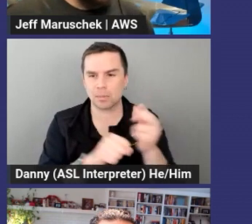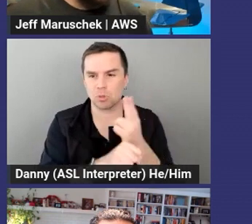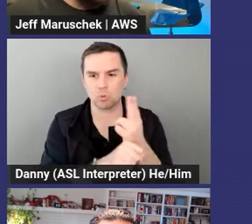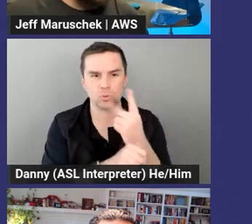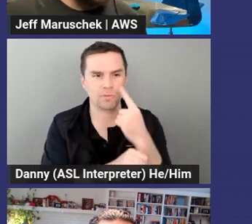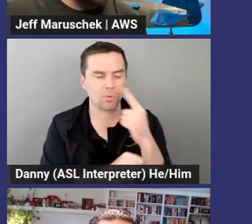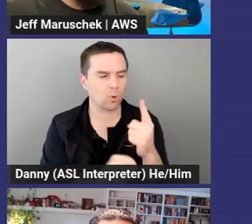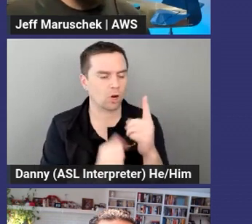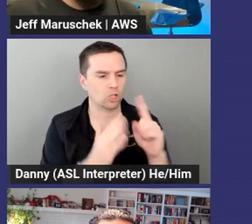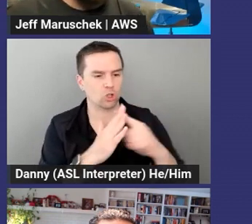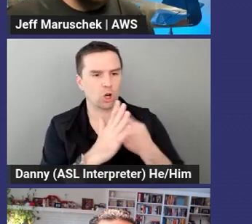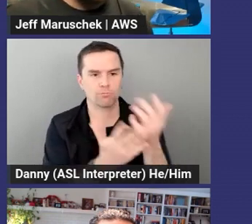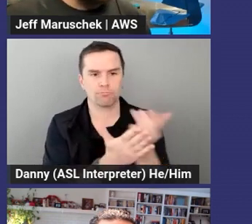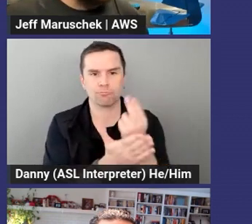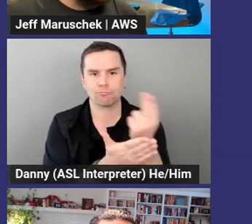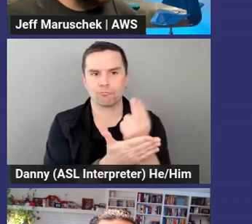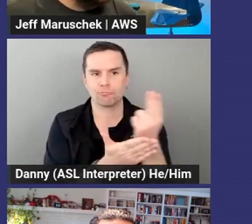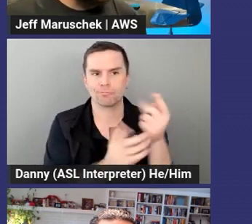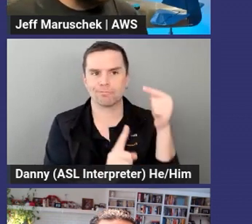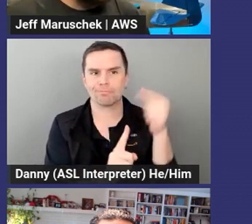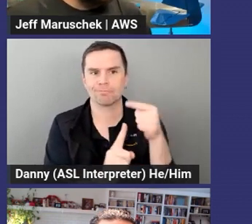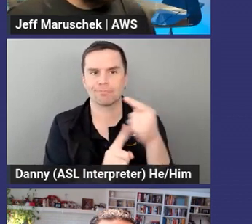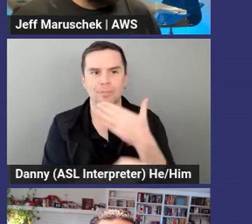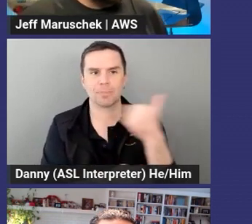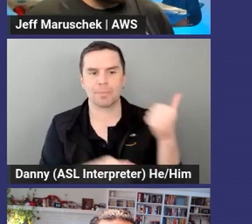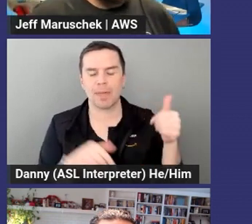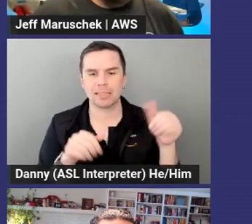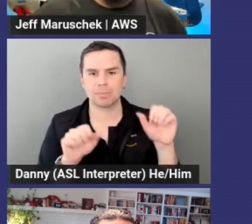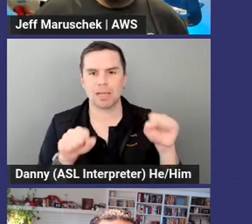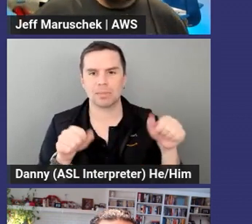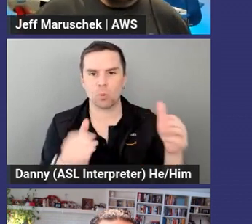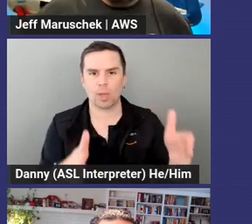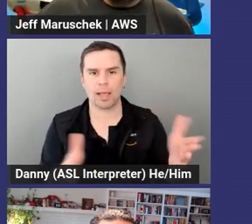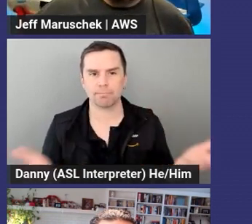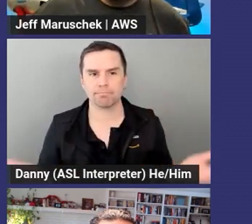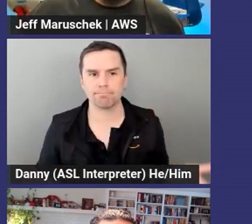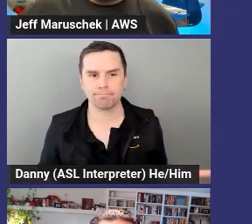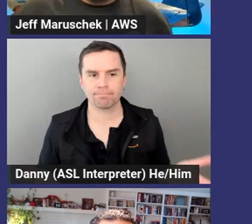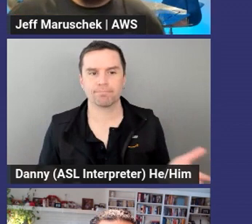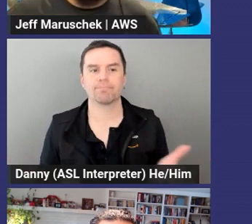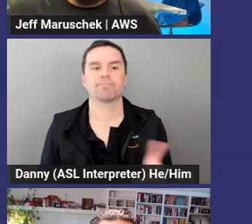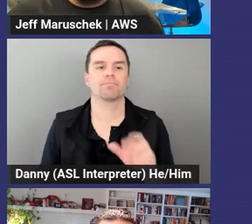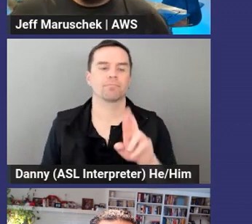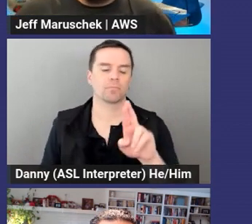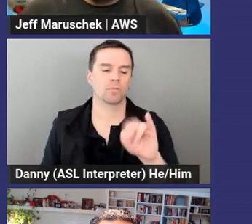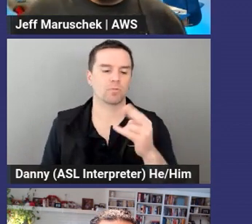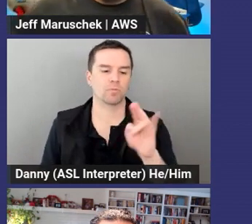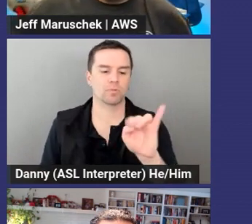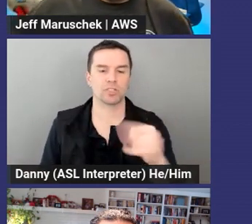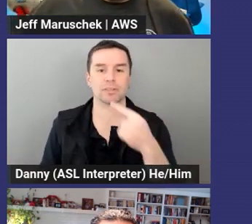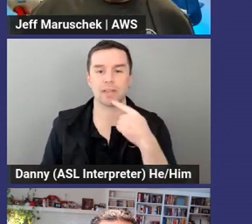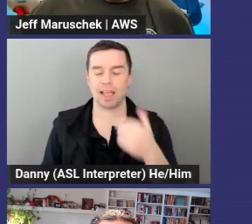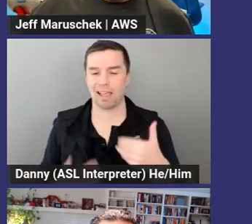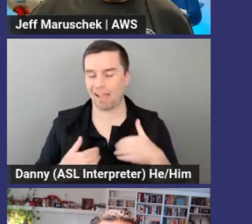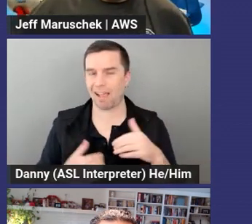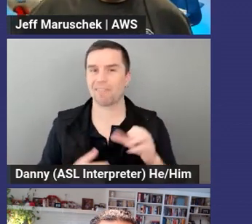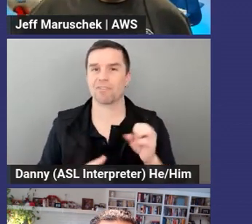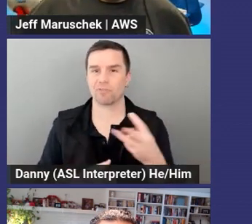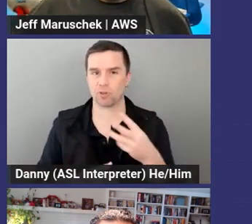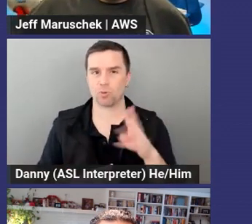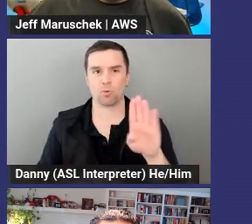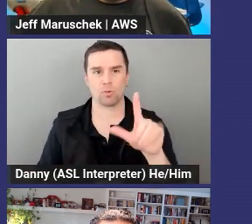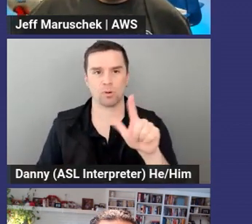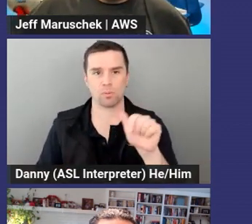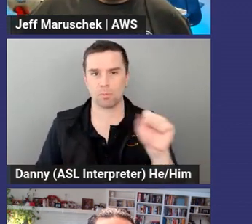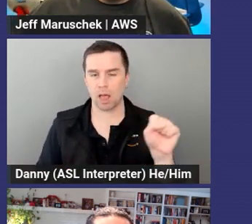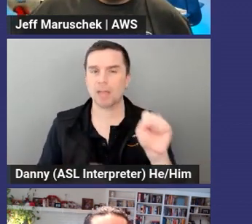to leverage this in the best possible way? Yeah, we have a couple of news blogs that we can that customers can